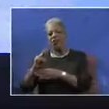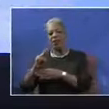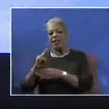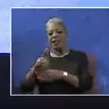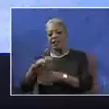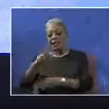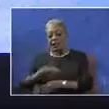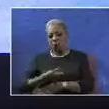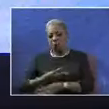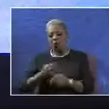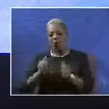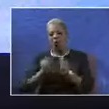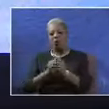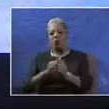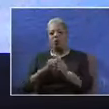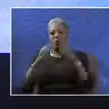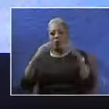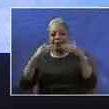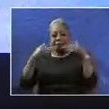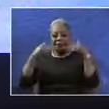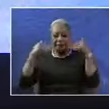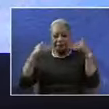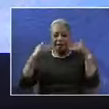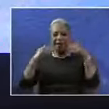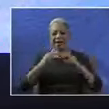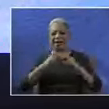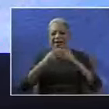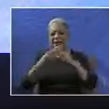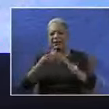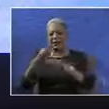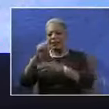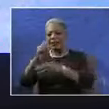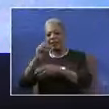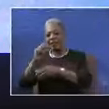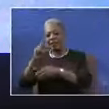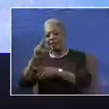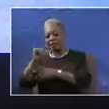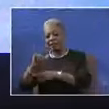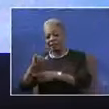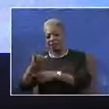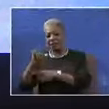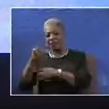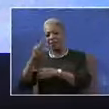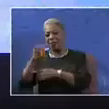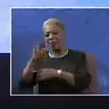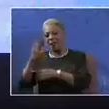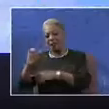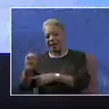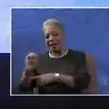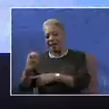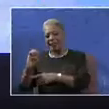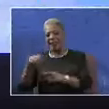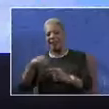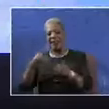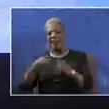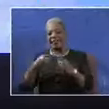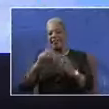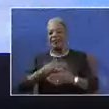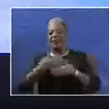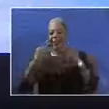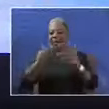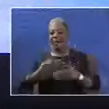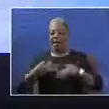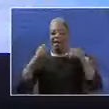is Sister Terry Grice. God bless you. Thinking of you. Happy anniversary to Michelle and